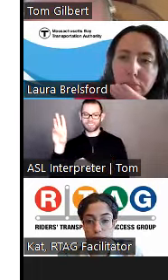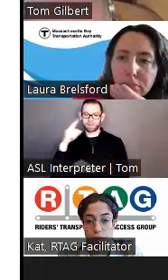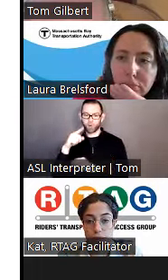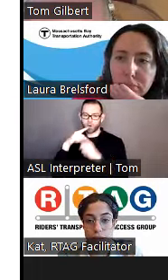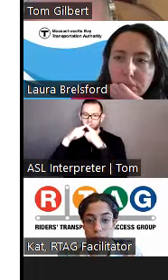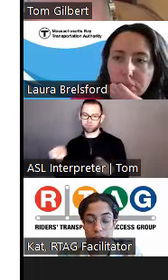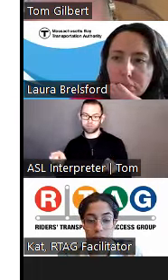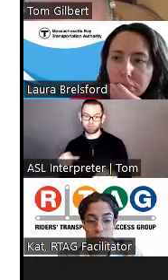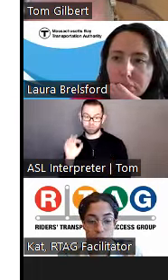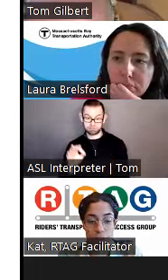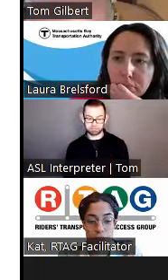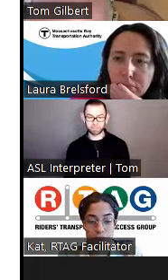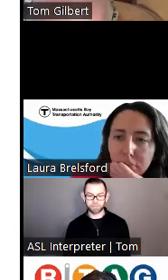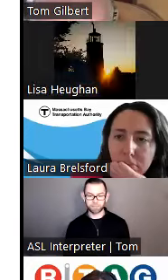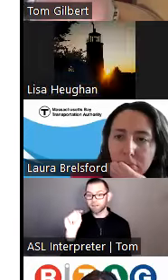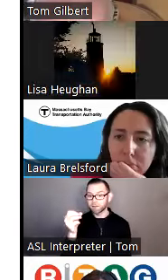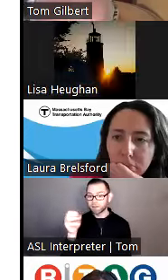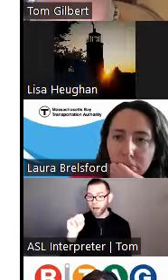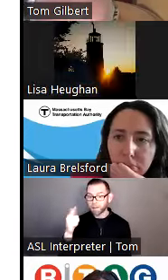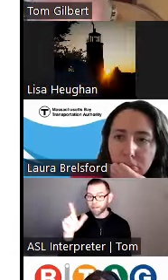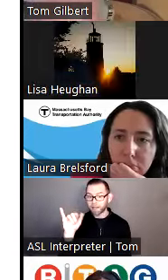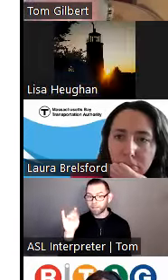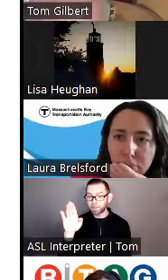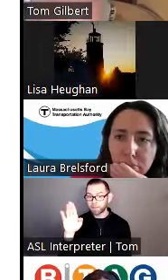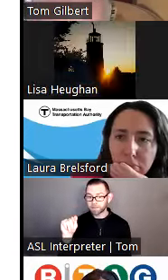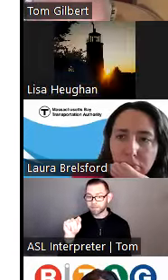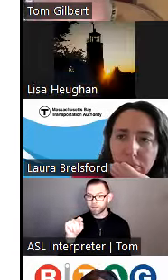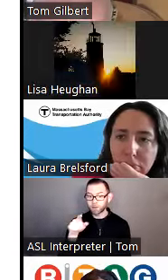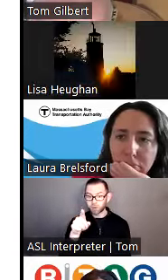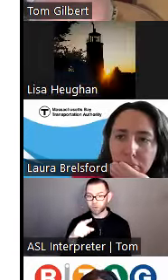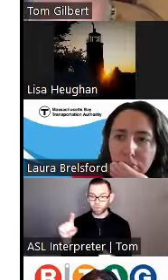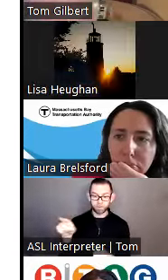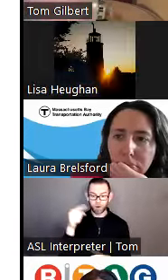All right, Tom Gilbert, you are first.